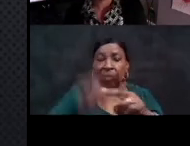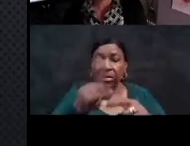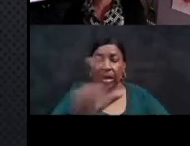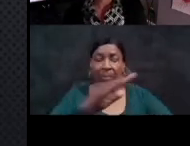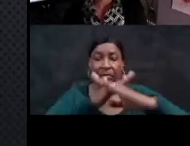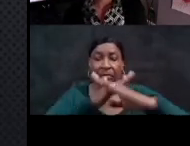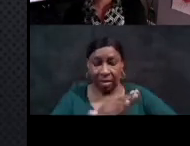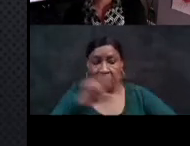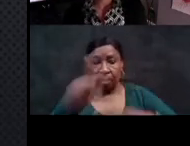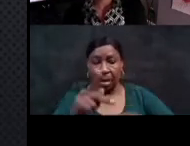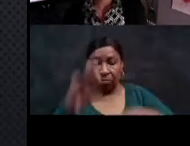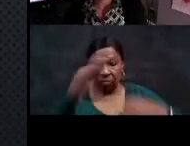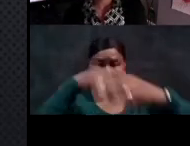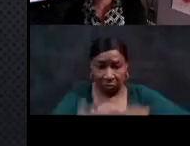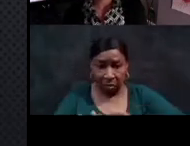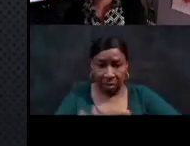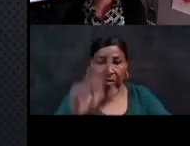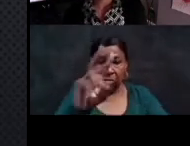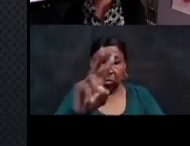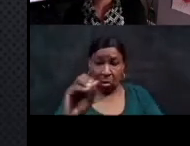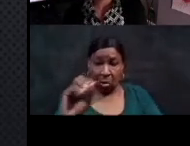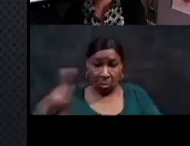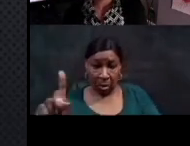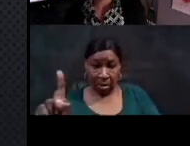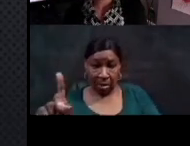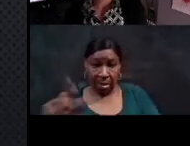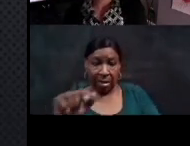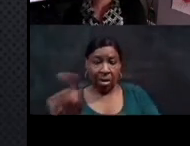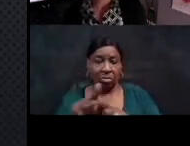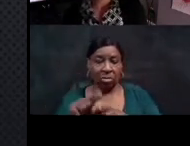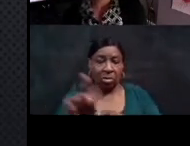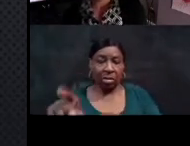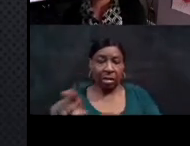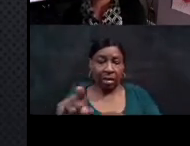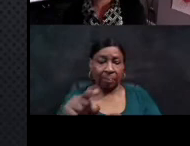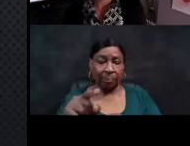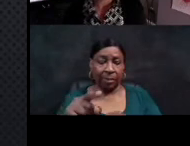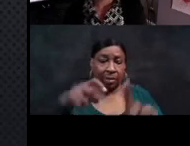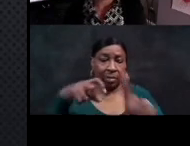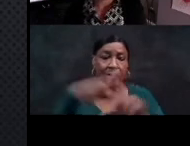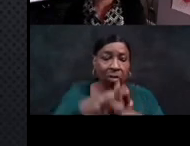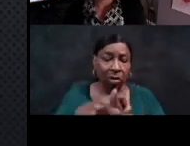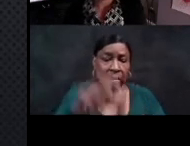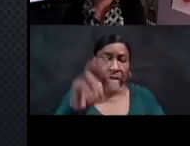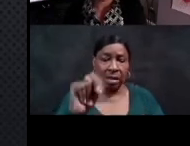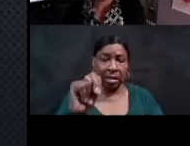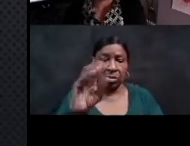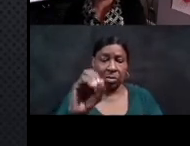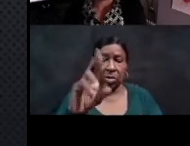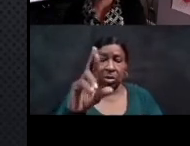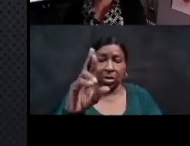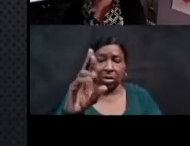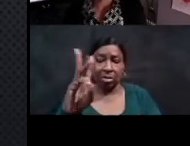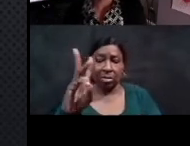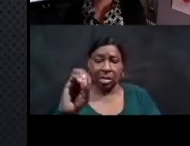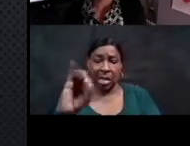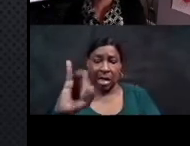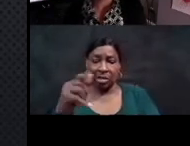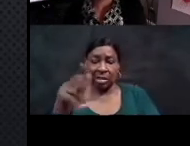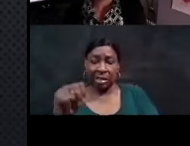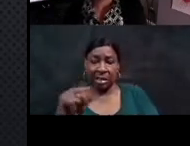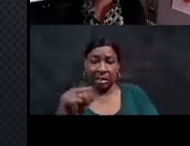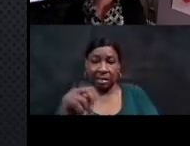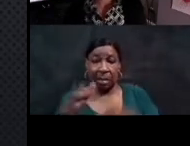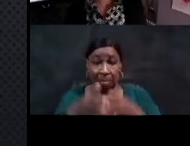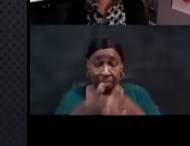2001, an interception of a Norwegian freighter carrying over 400 people on their way to seek asylum. The ship was in